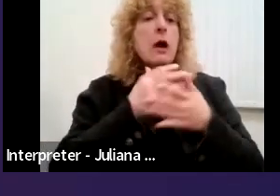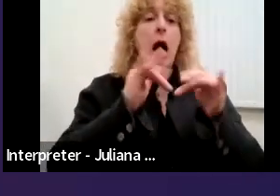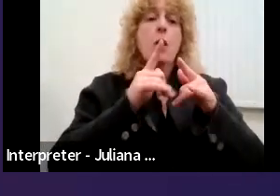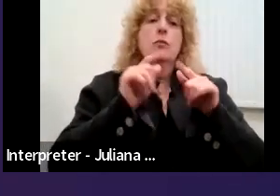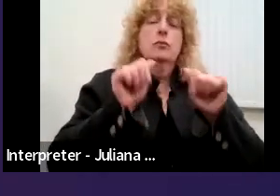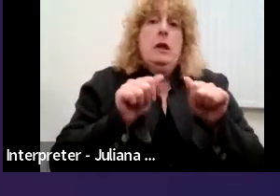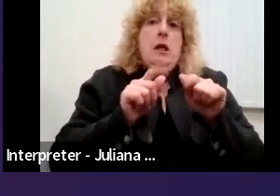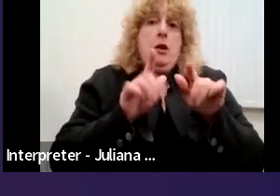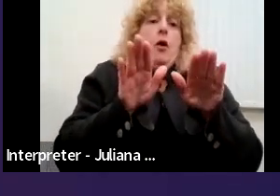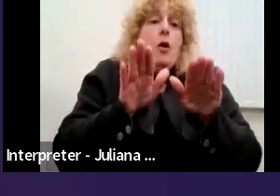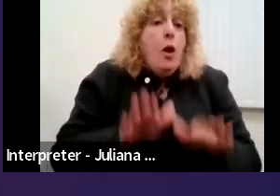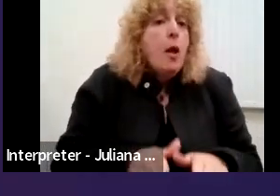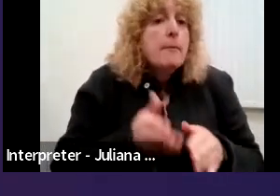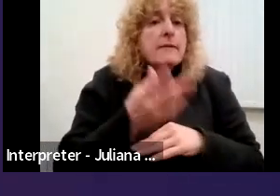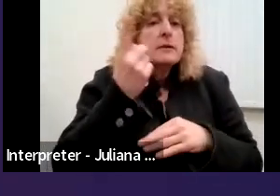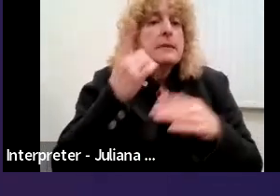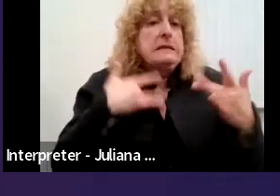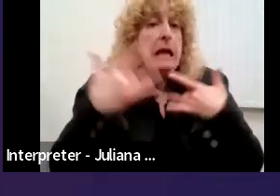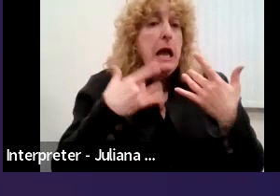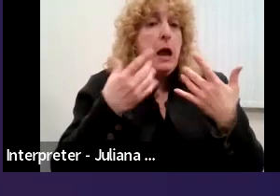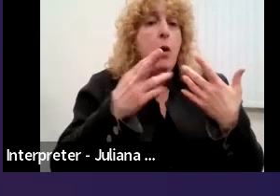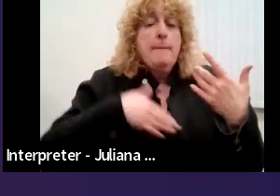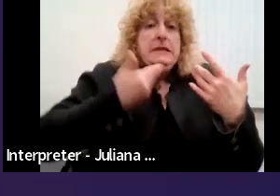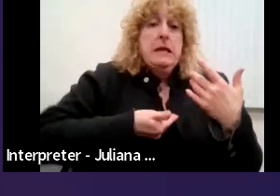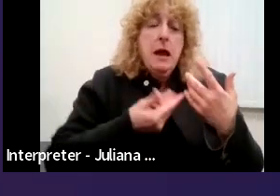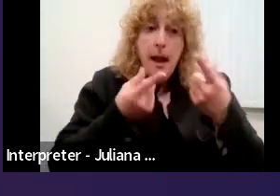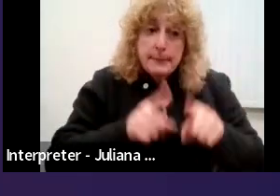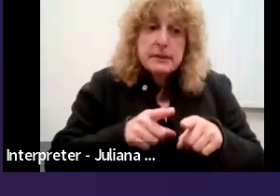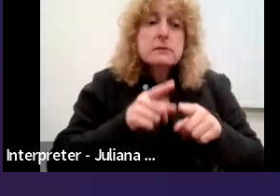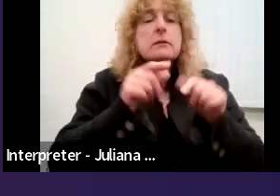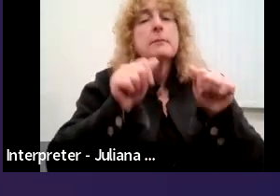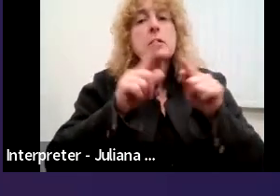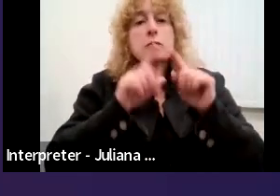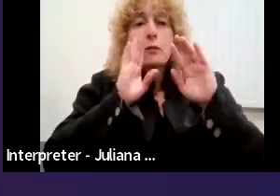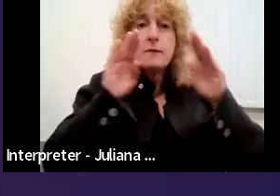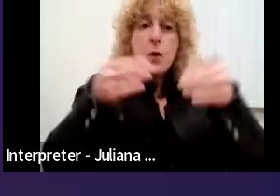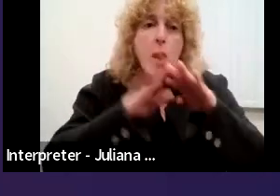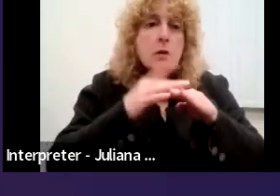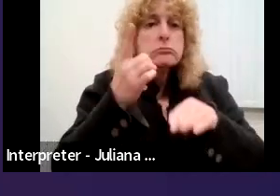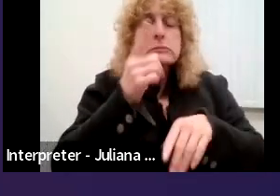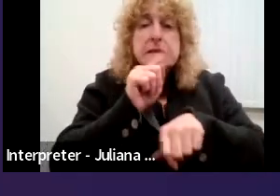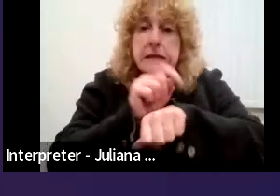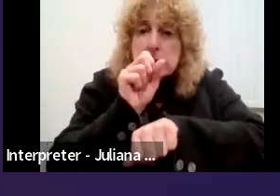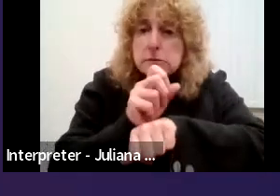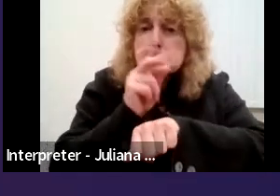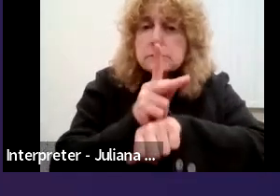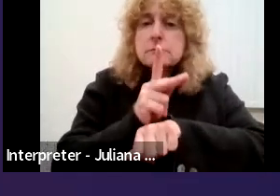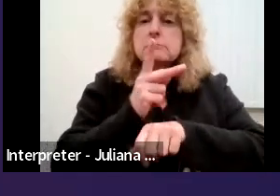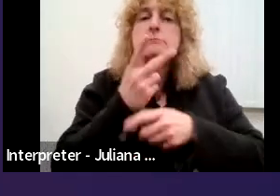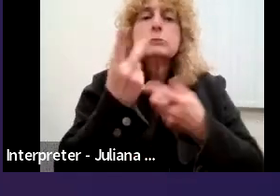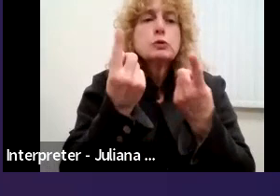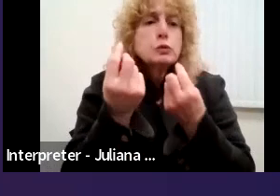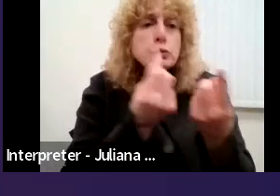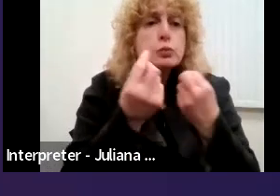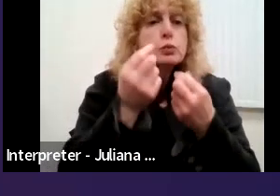something exciting or upsetting happens, your ability to focus on a task and have reminders in your